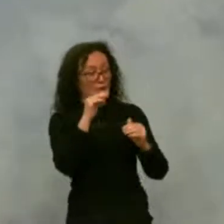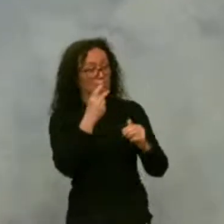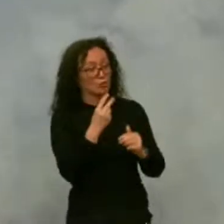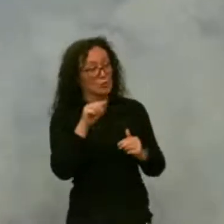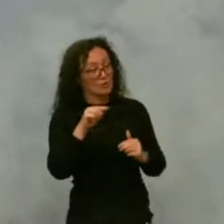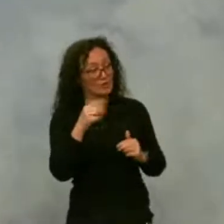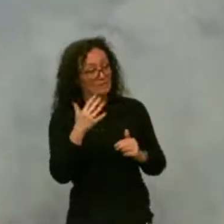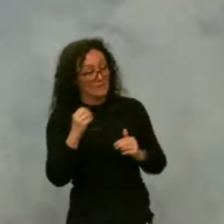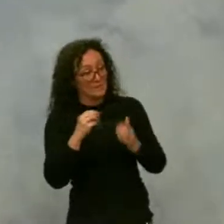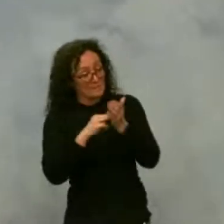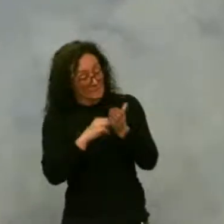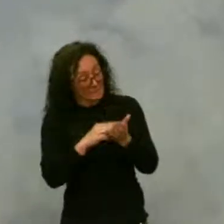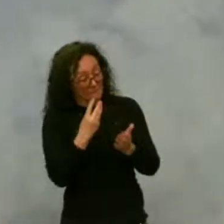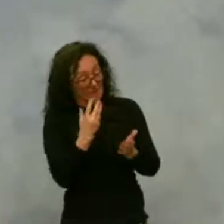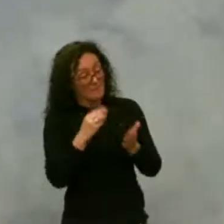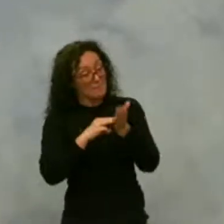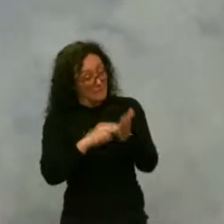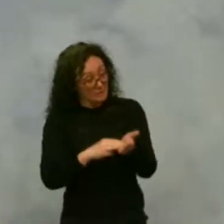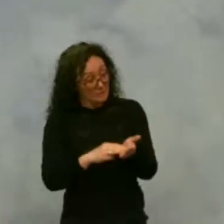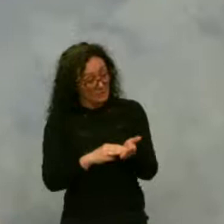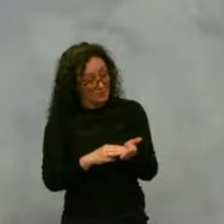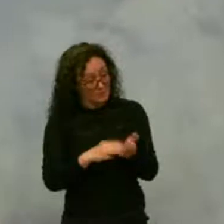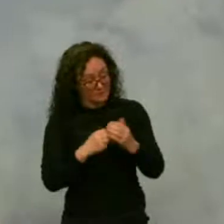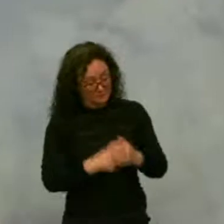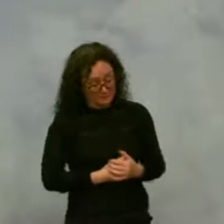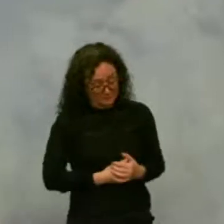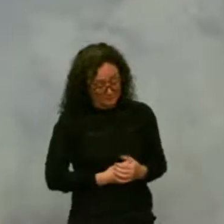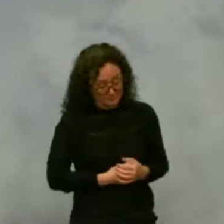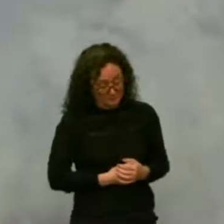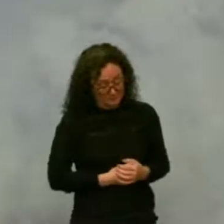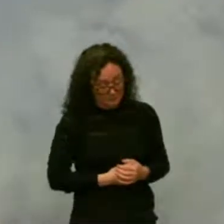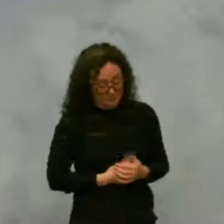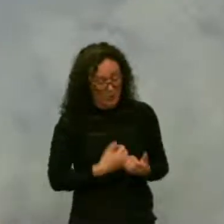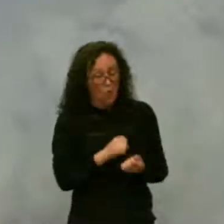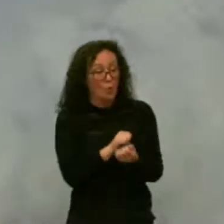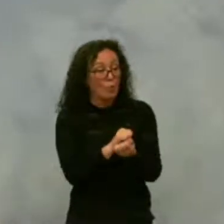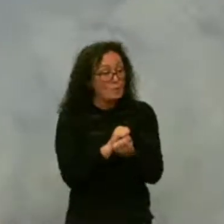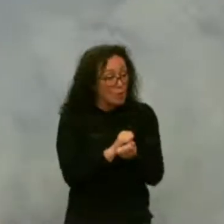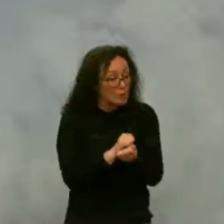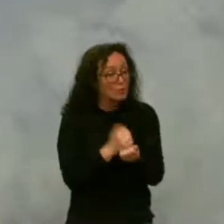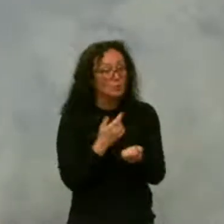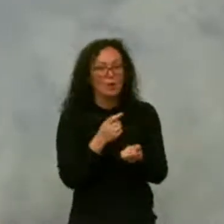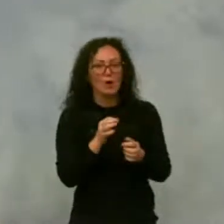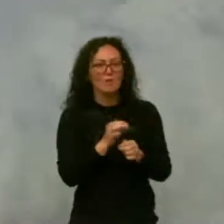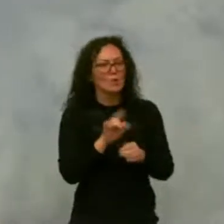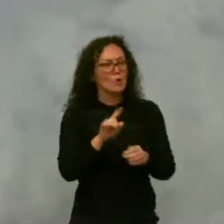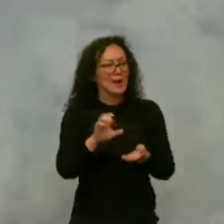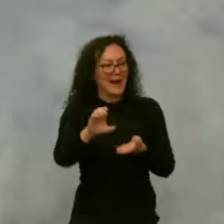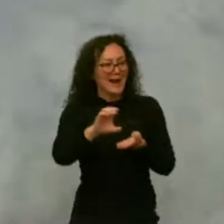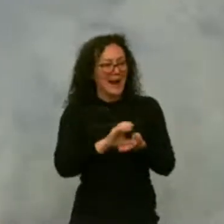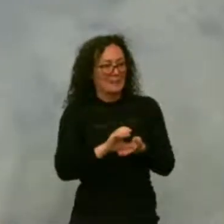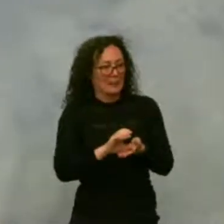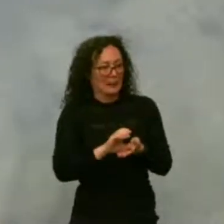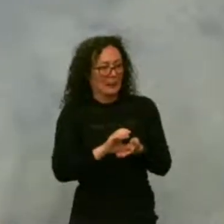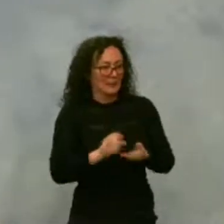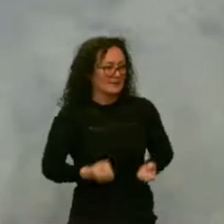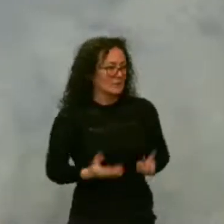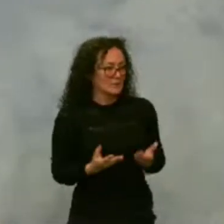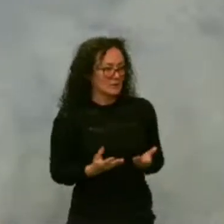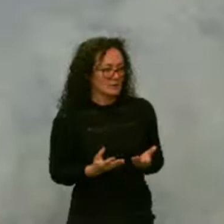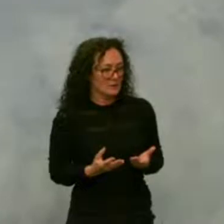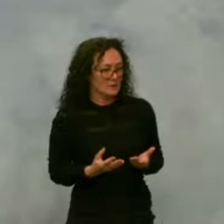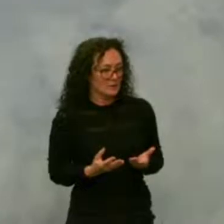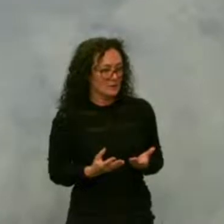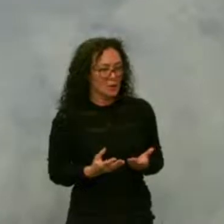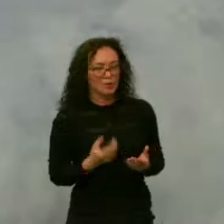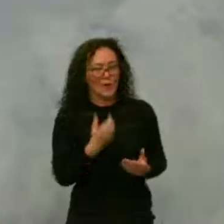taken 57.8 as at the end of June. Now, we borrow for capital expenditure. We can only borrow for capital expenditure, not for